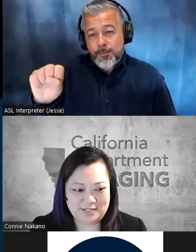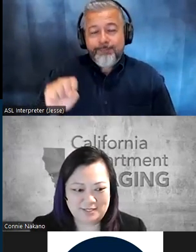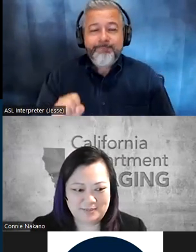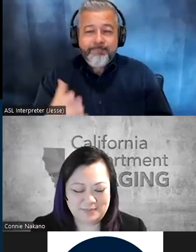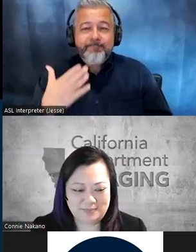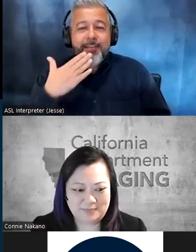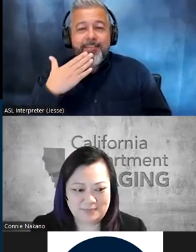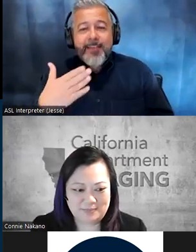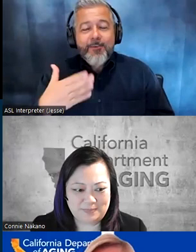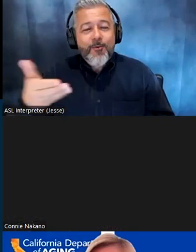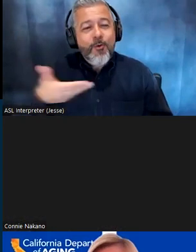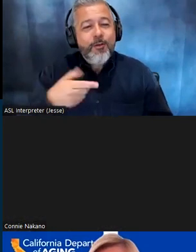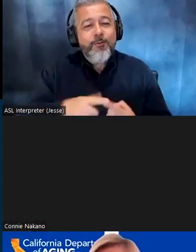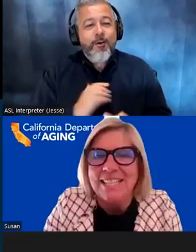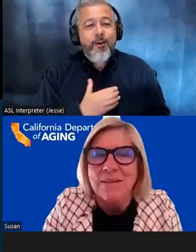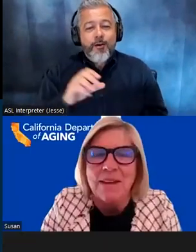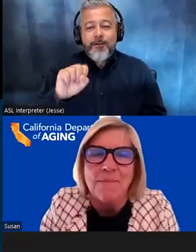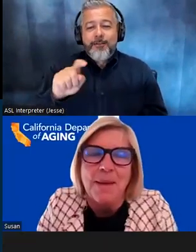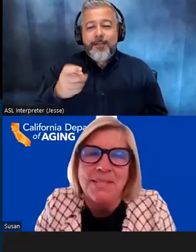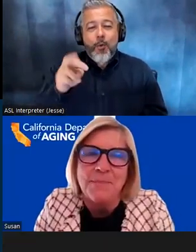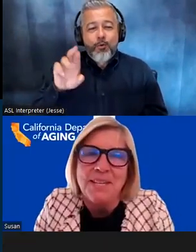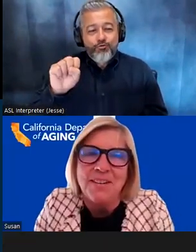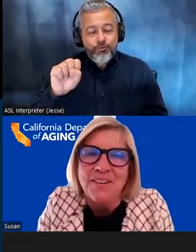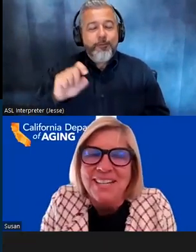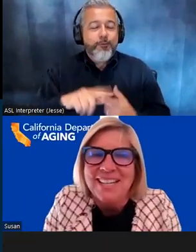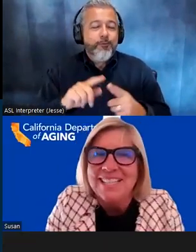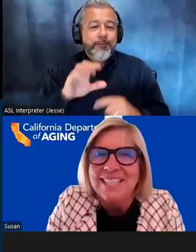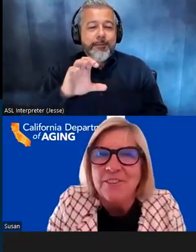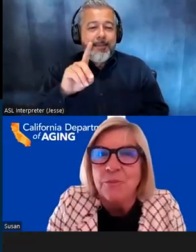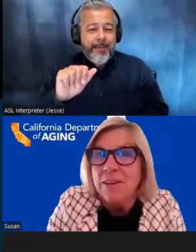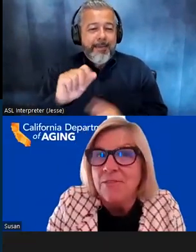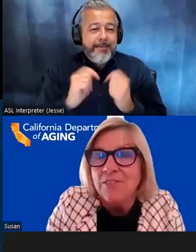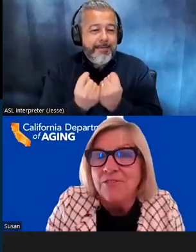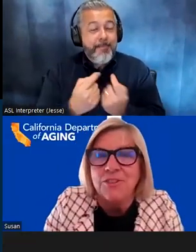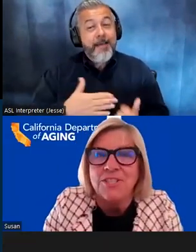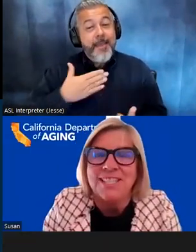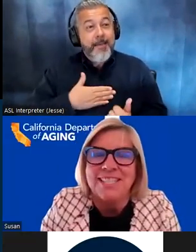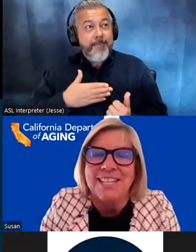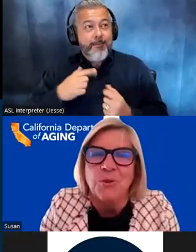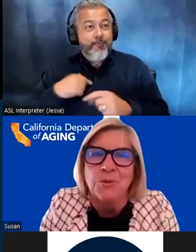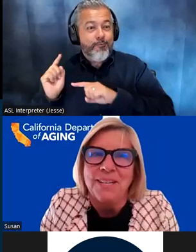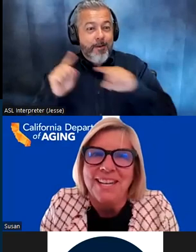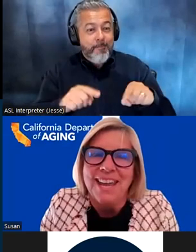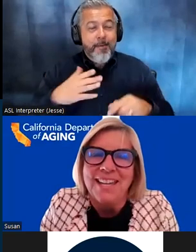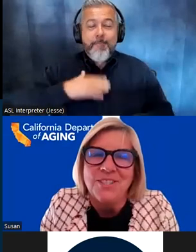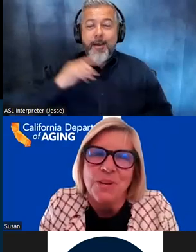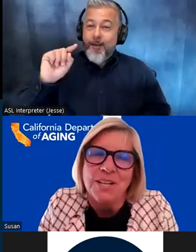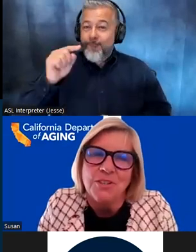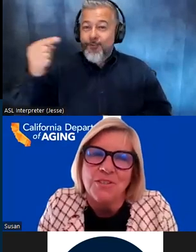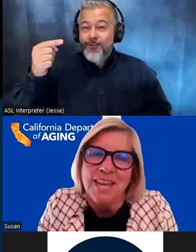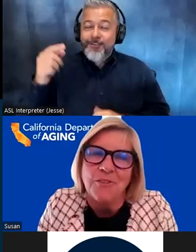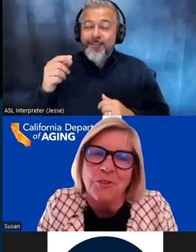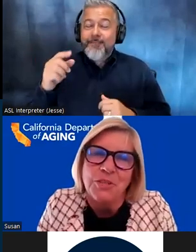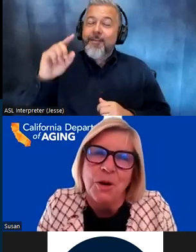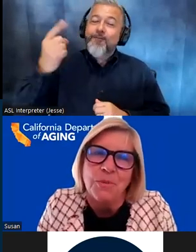to our stakeholders and to the CDA team. I'm happy to be here today for my very first stakeholder meeting as director